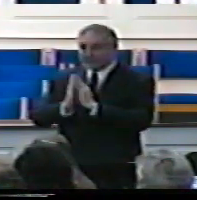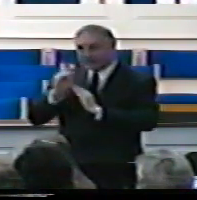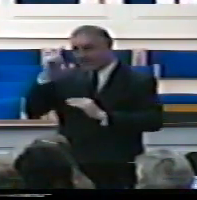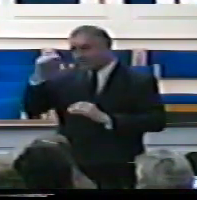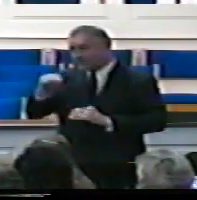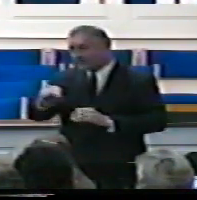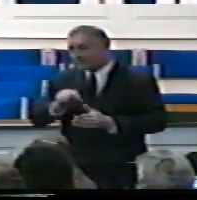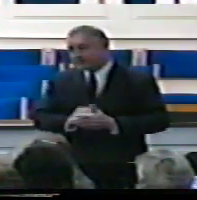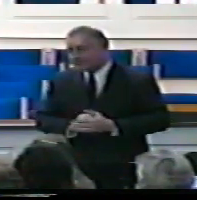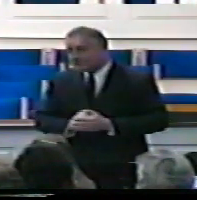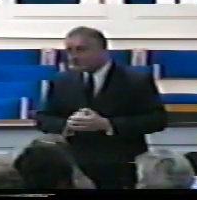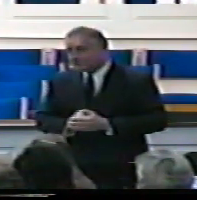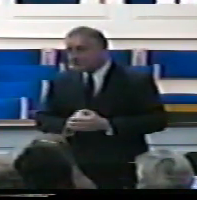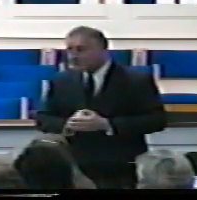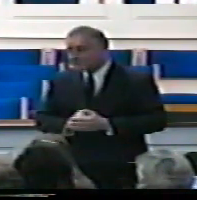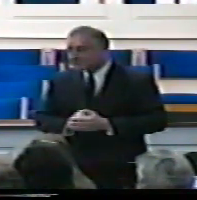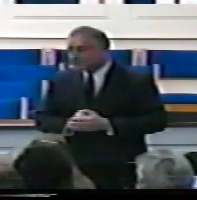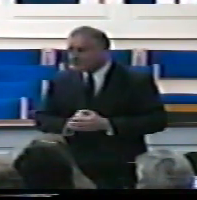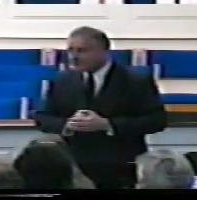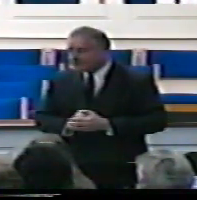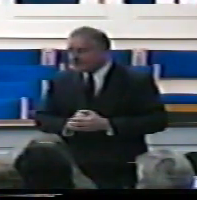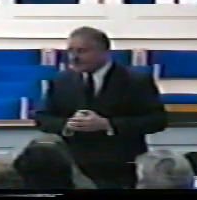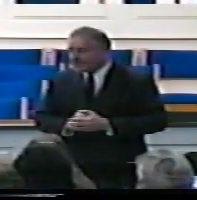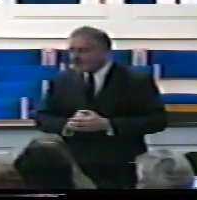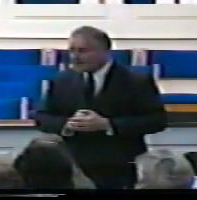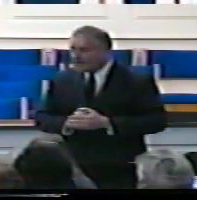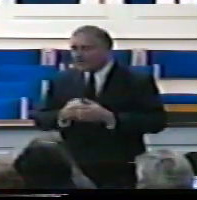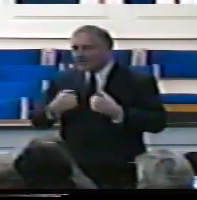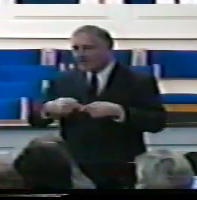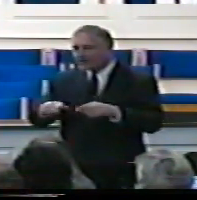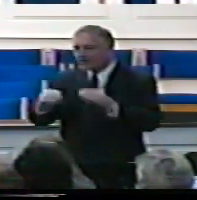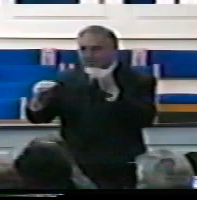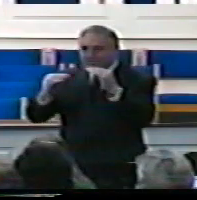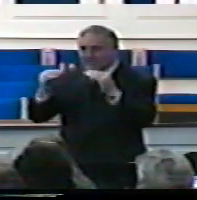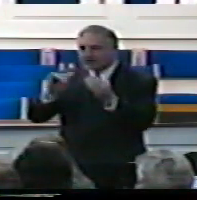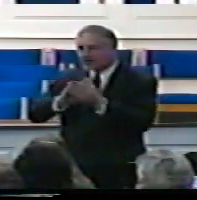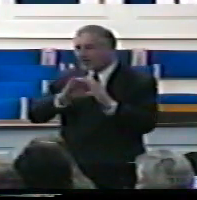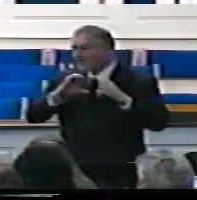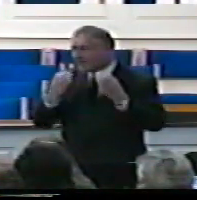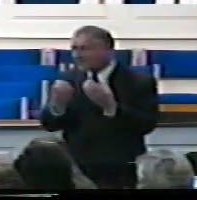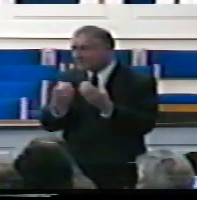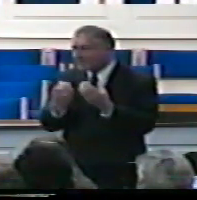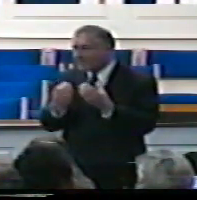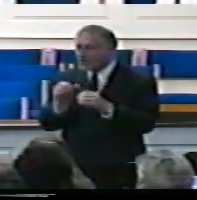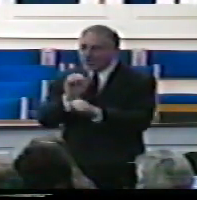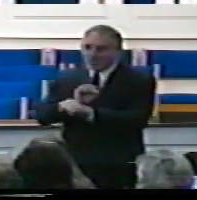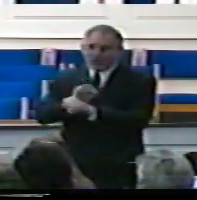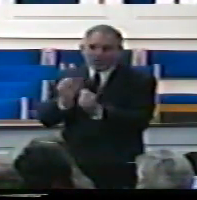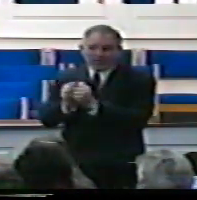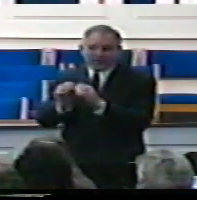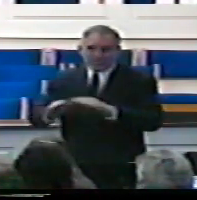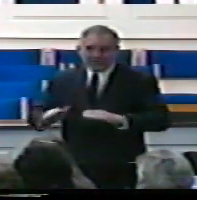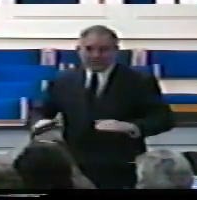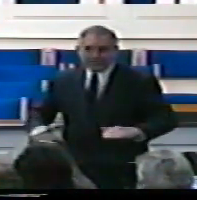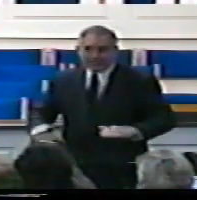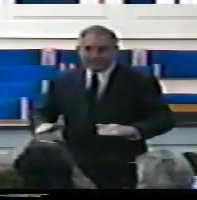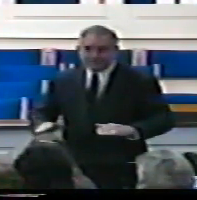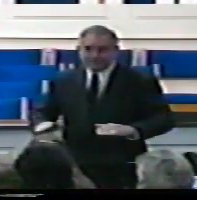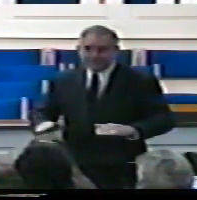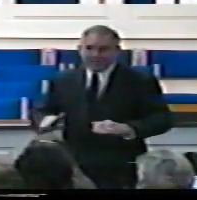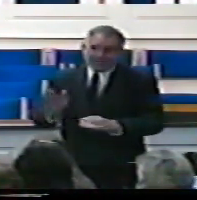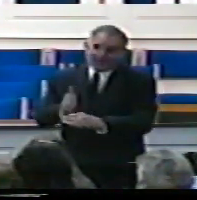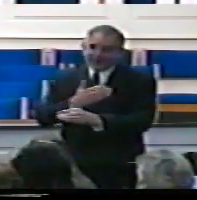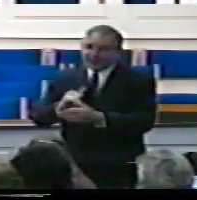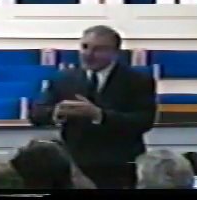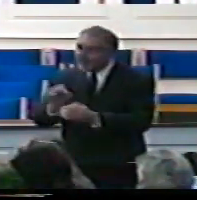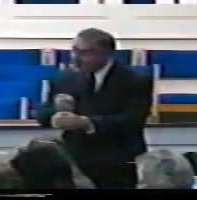you. Listen to me now. As you teach that class, work with those children, sing